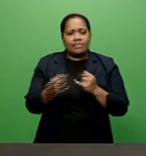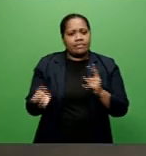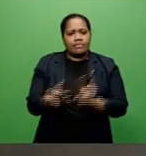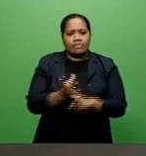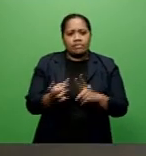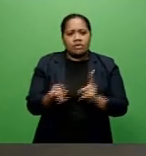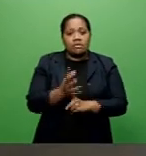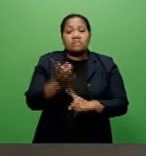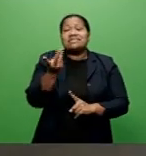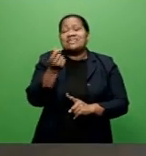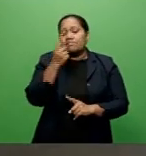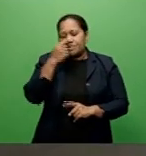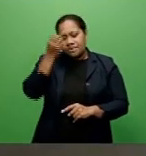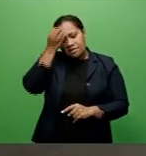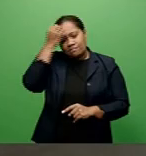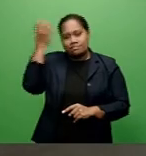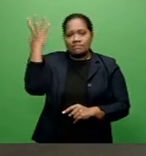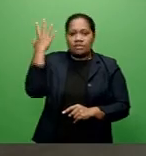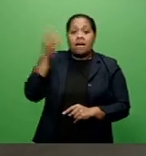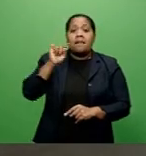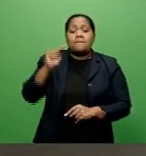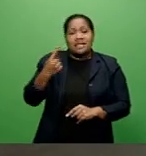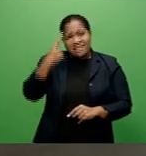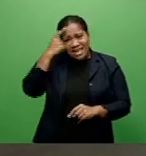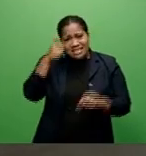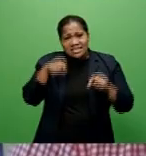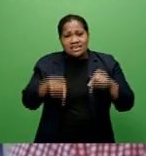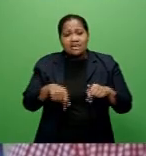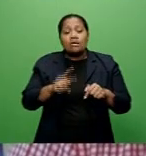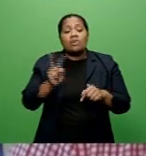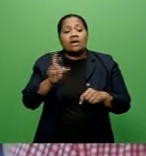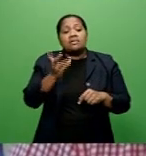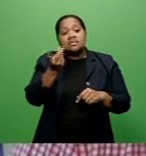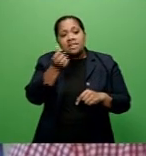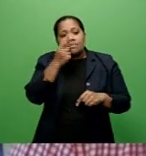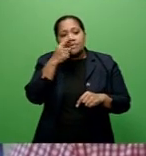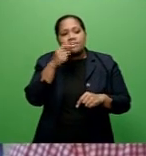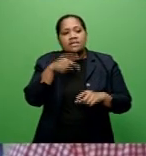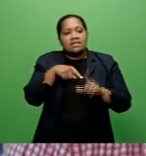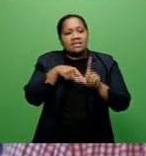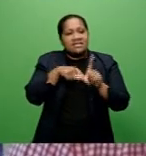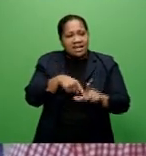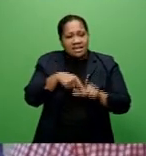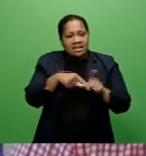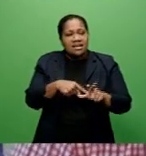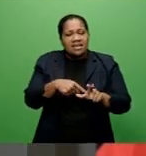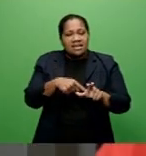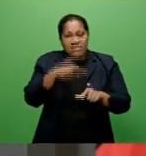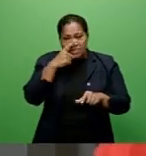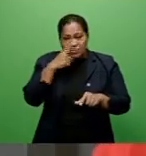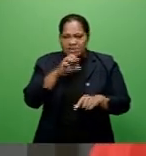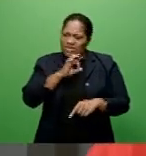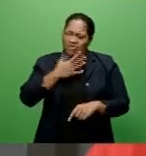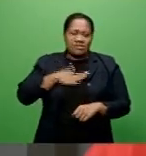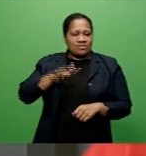have forgotten and moved on. But the idea is because some people still, the younger generation, they actually want to know where they came from.